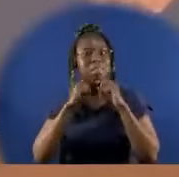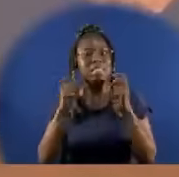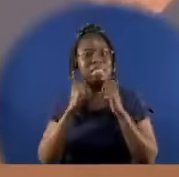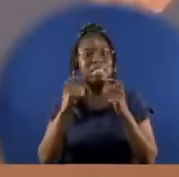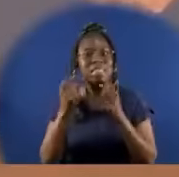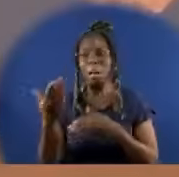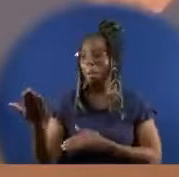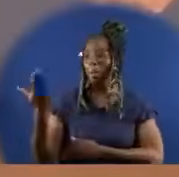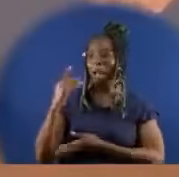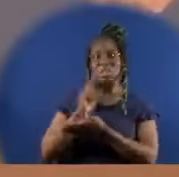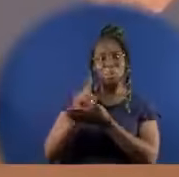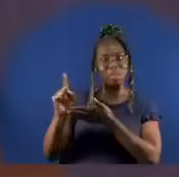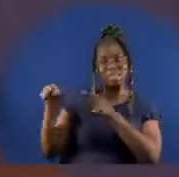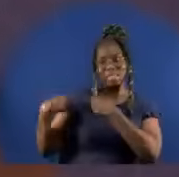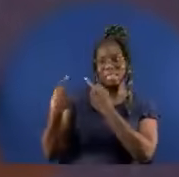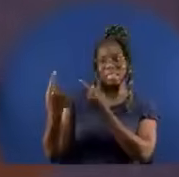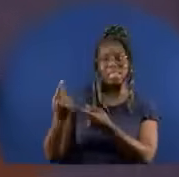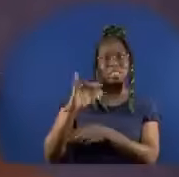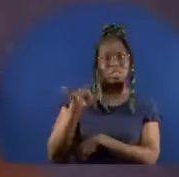June started.